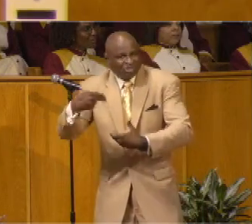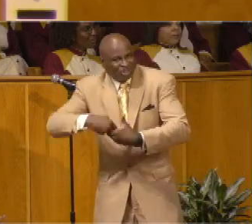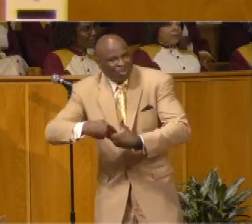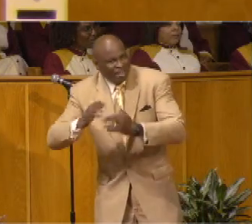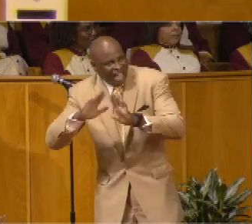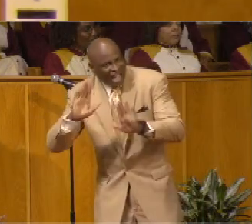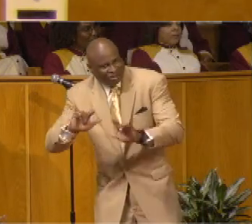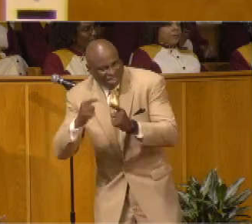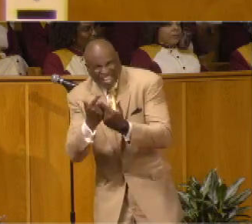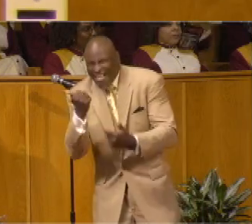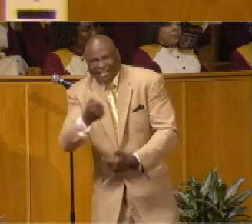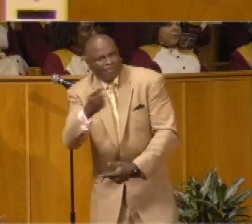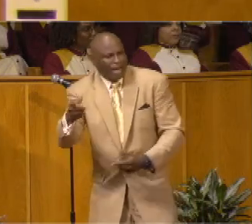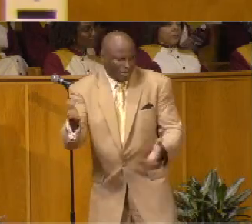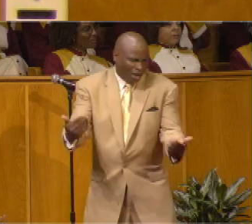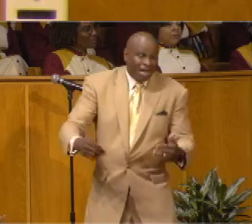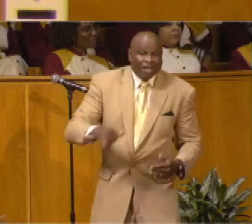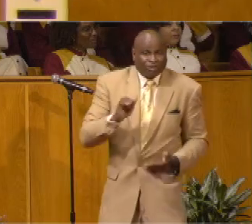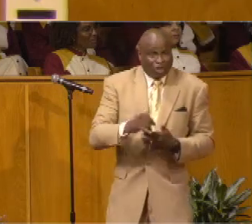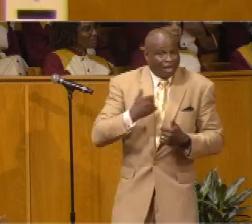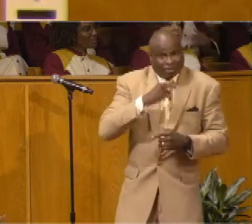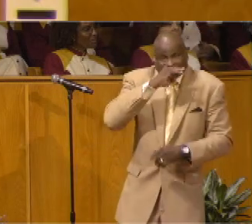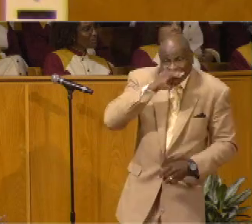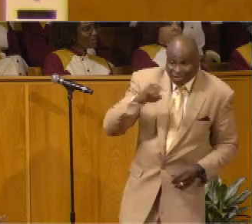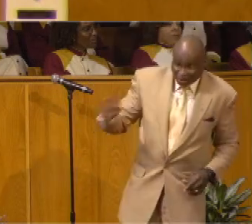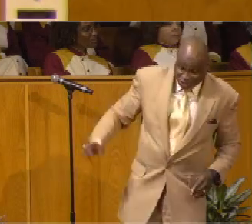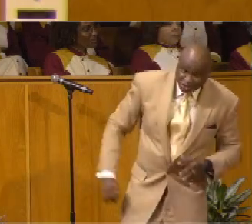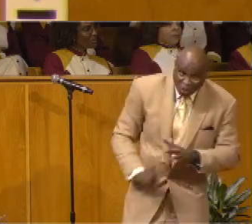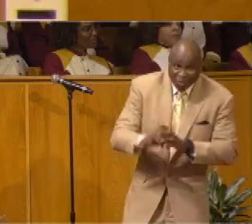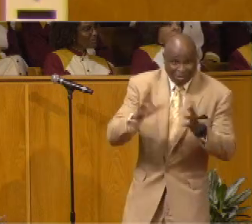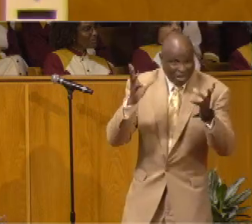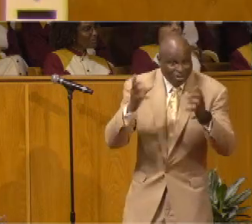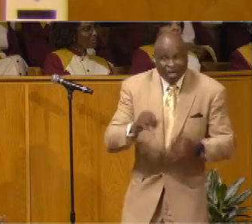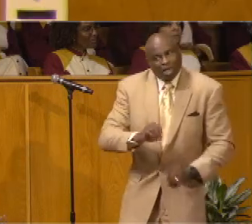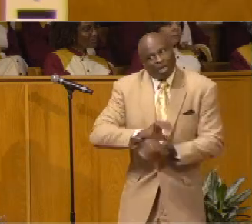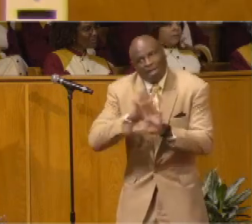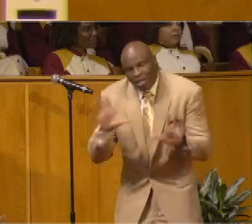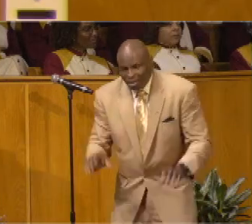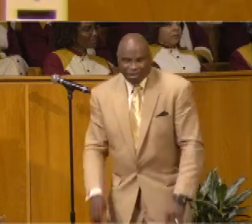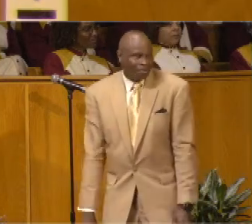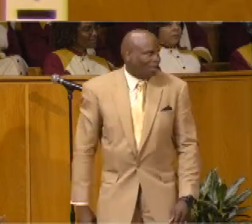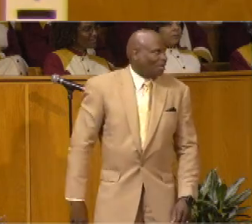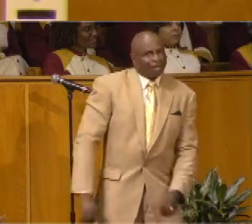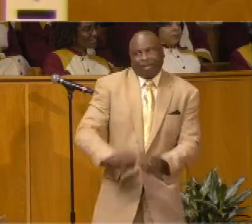team, right? Anybody. And so you get some kids in there that are